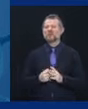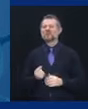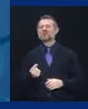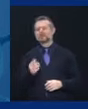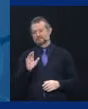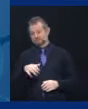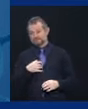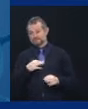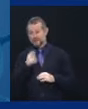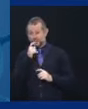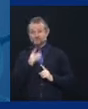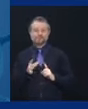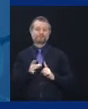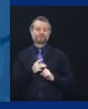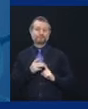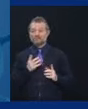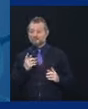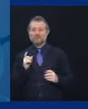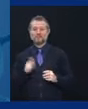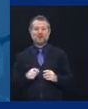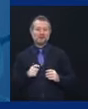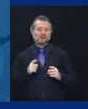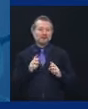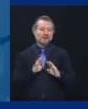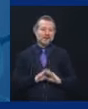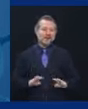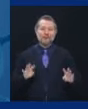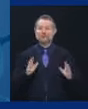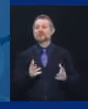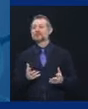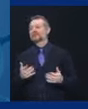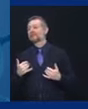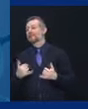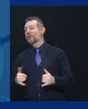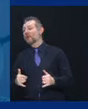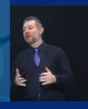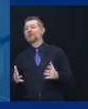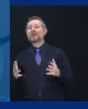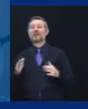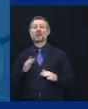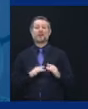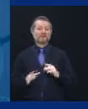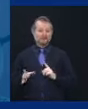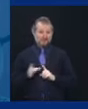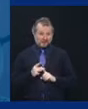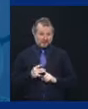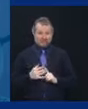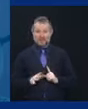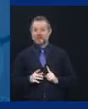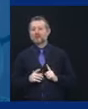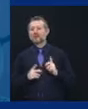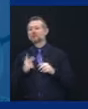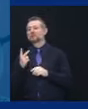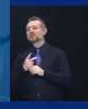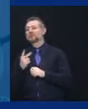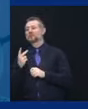Hanukkah party, and you get infected. Several days later, you start to feel